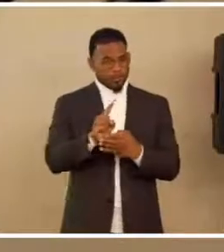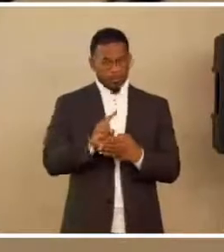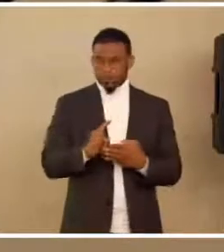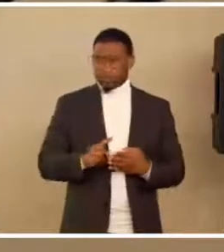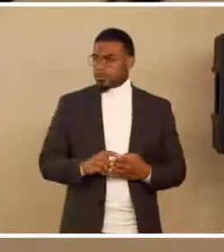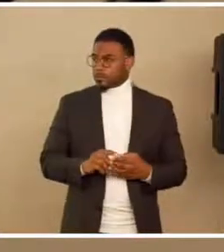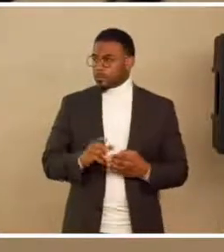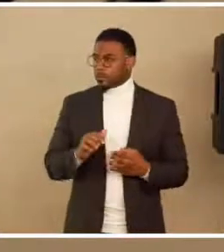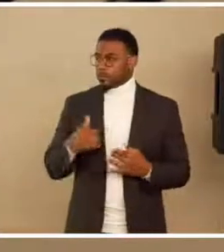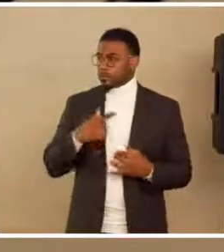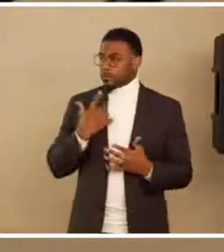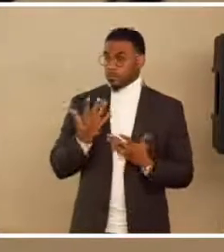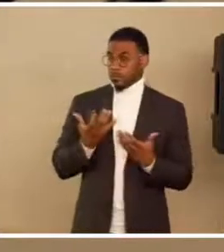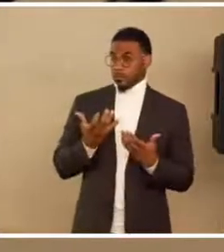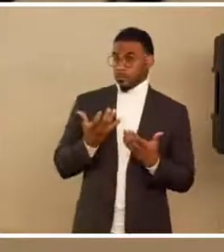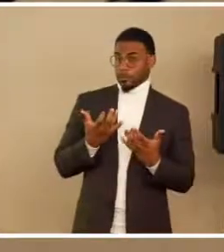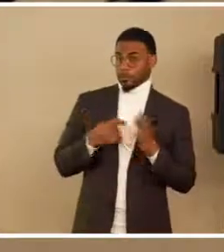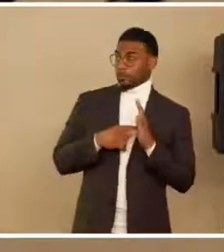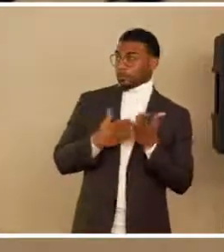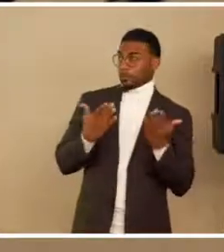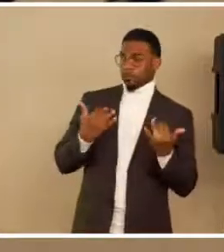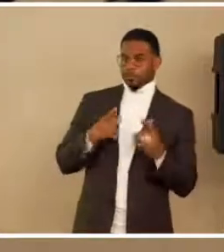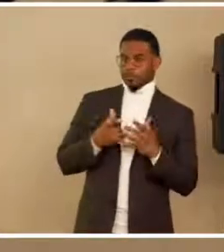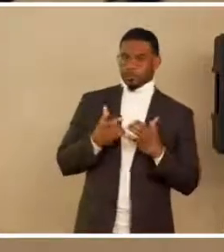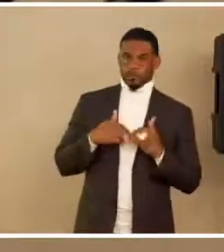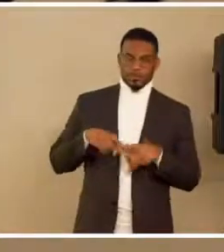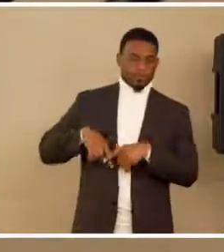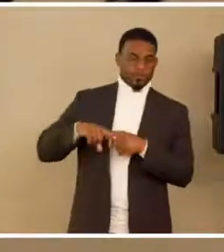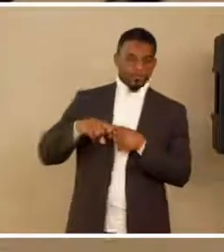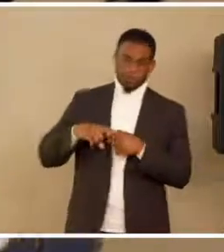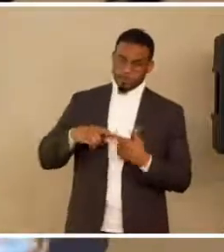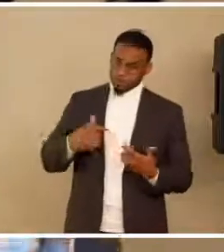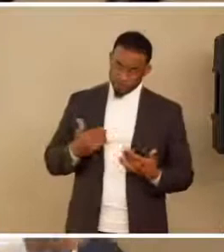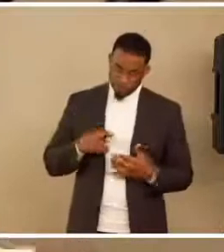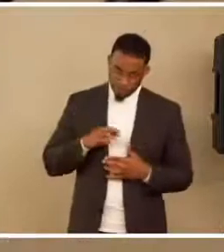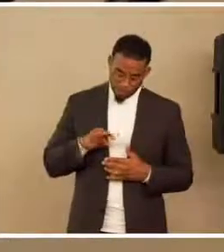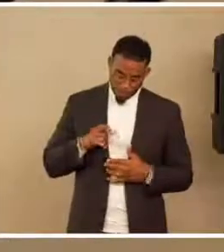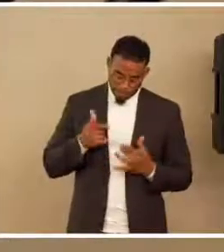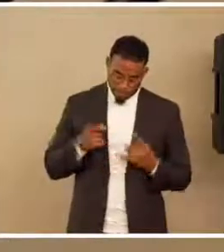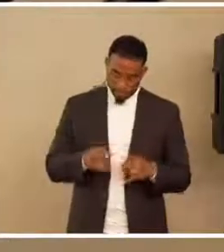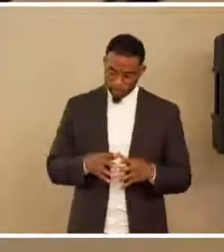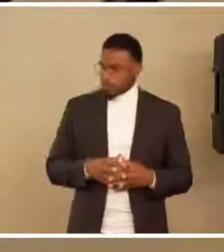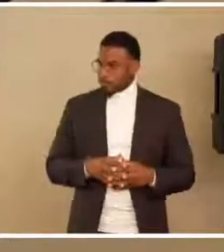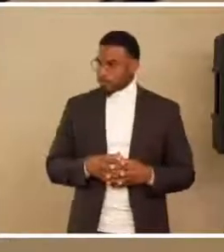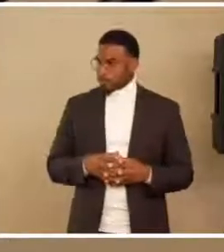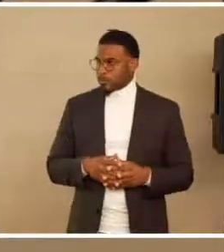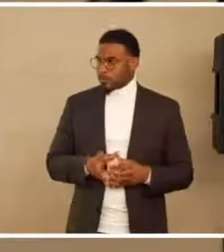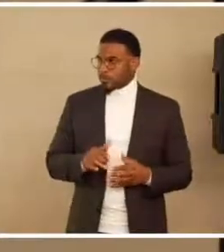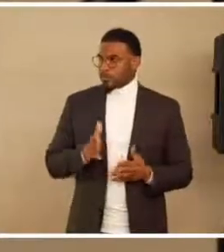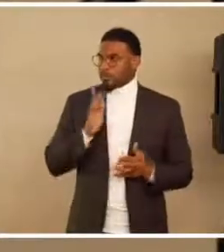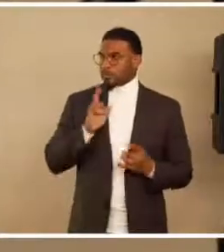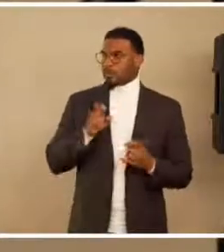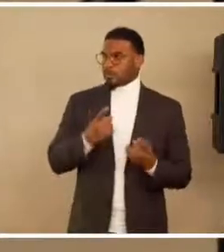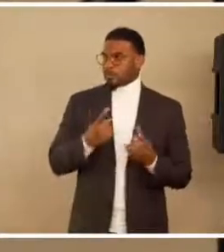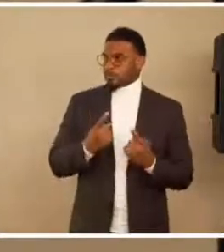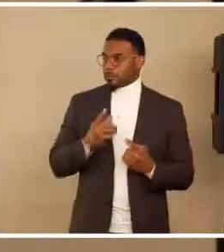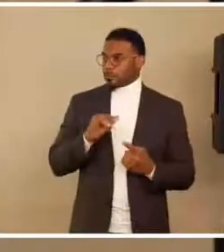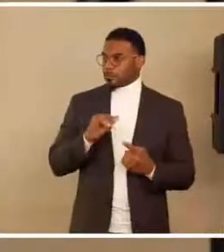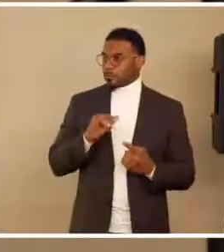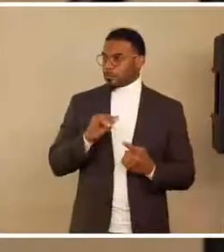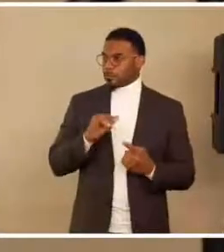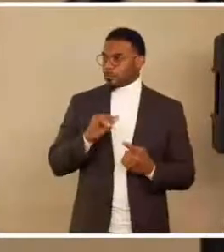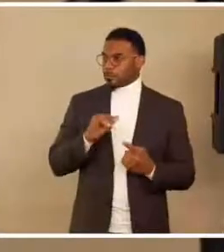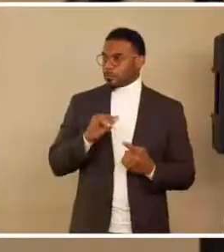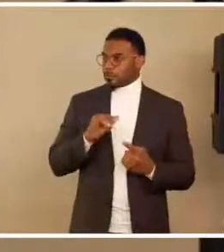weeks. And we had wanted to air it now, but they asked us to wait so the remix could happen. But she was going to come. That is